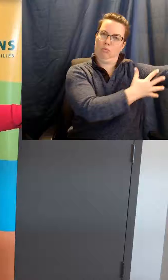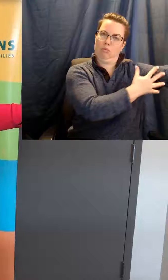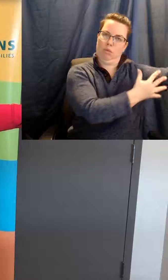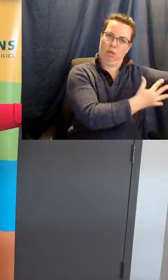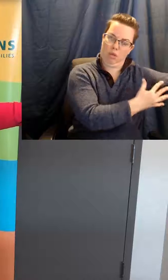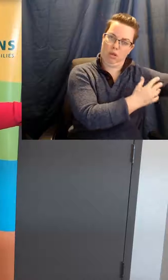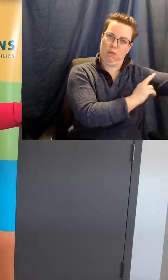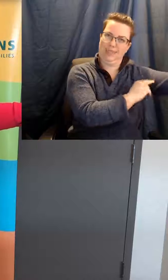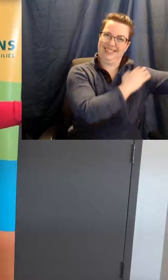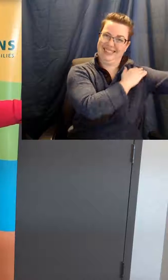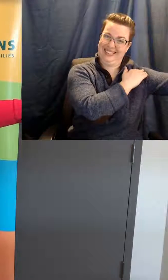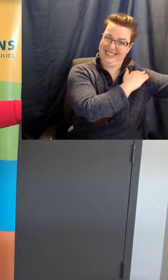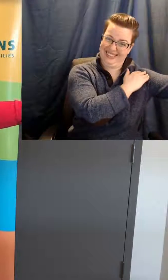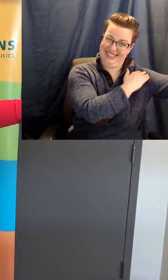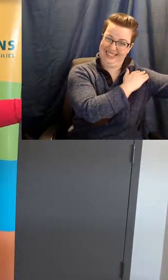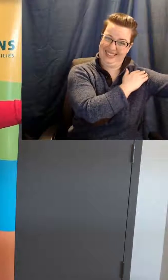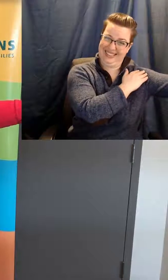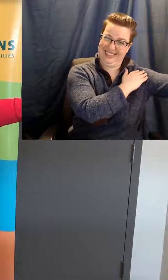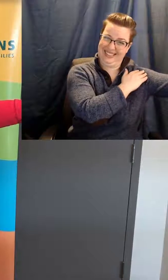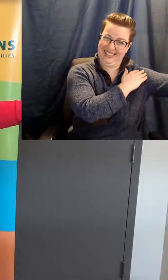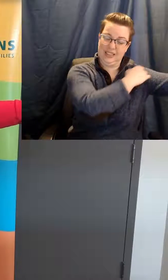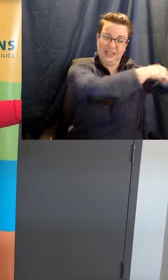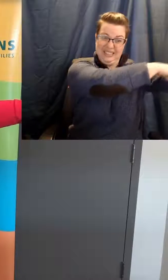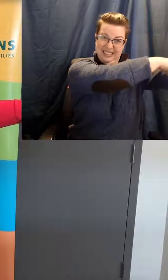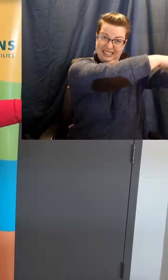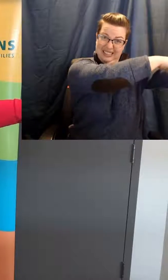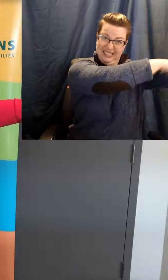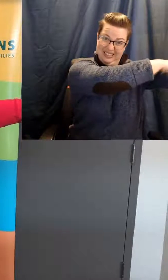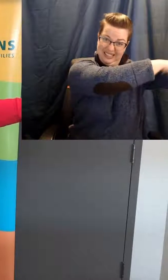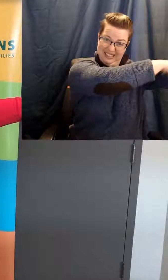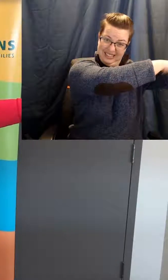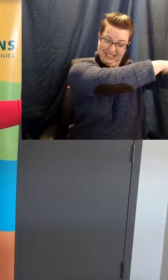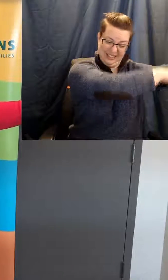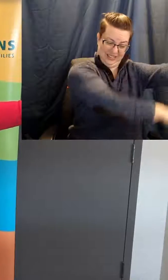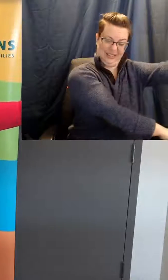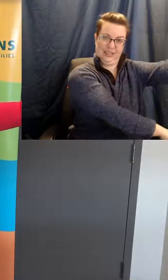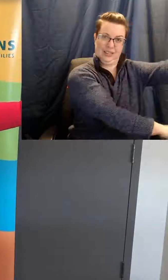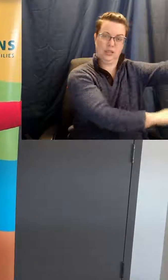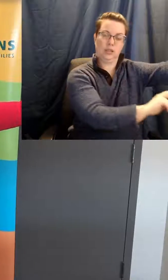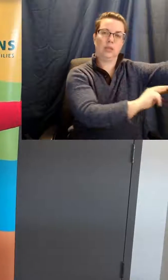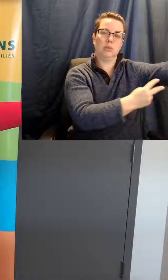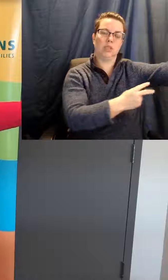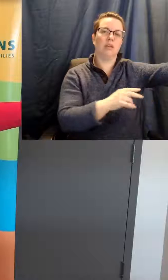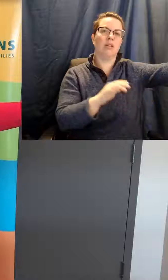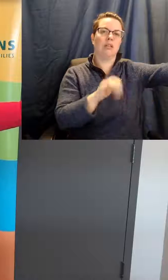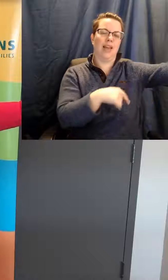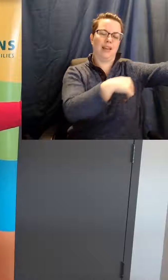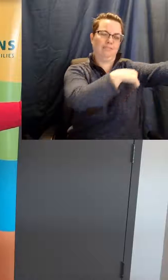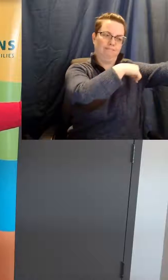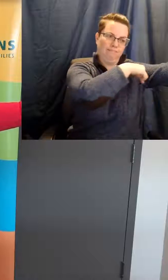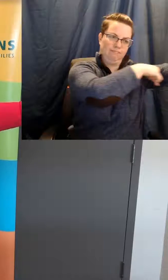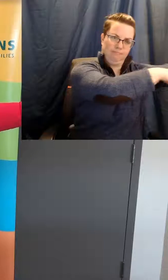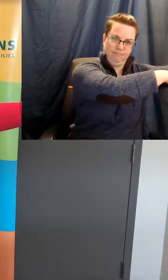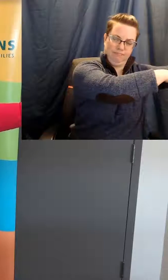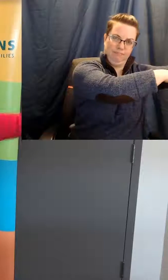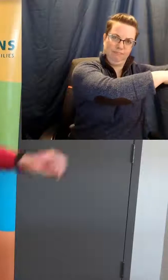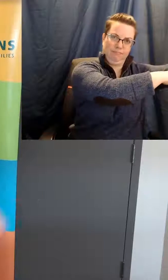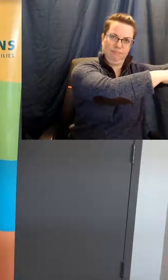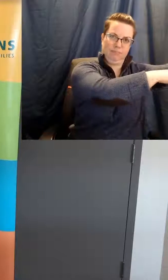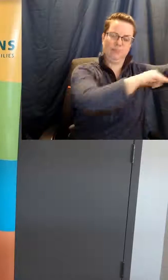that arrow, which is my pointer, my clicker, is going to hit the floor outside of my base of support.